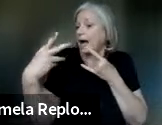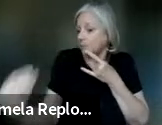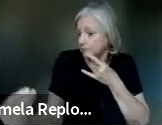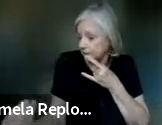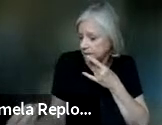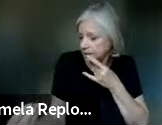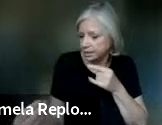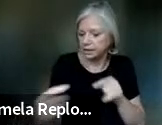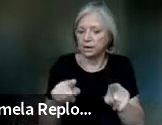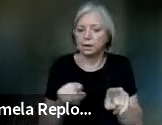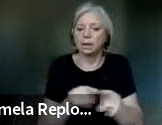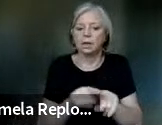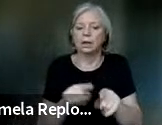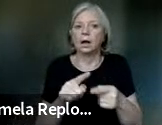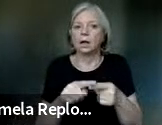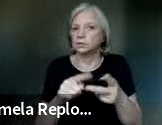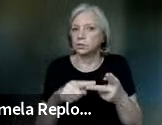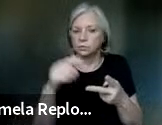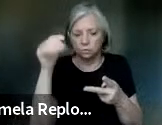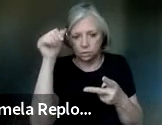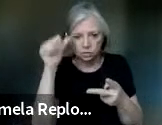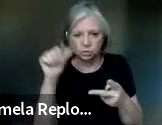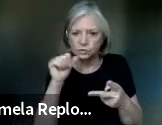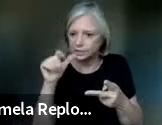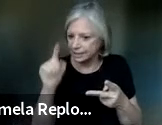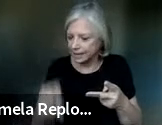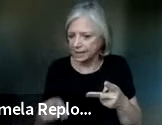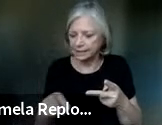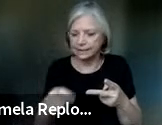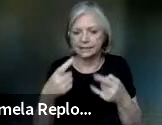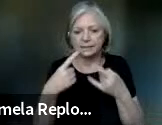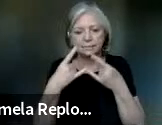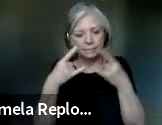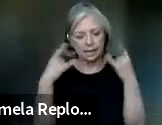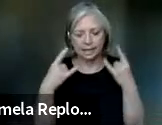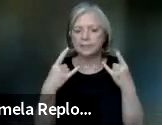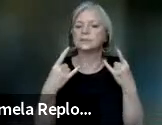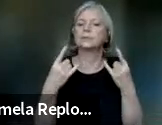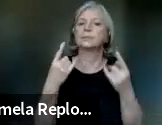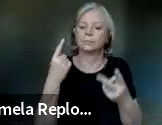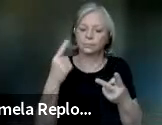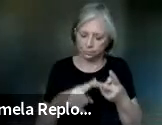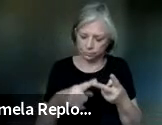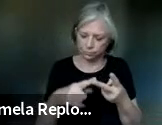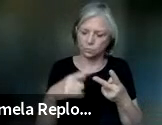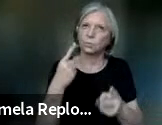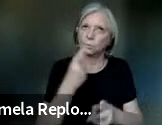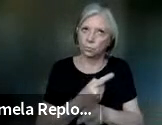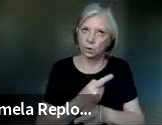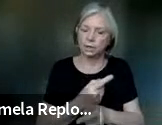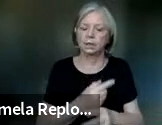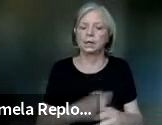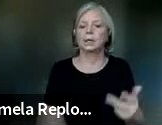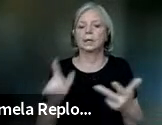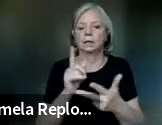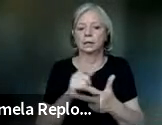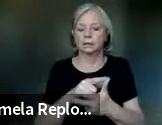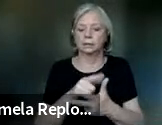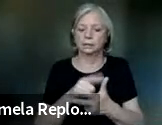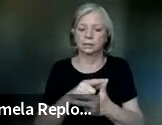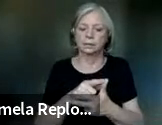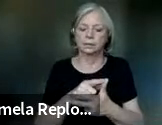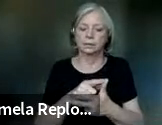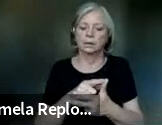to either? I think that's already been answered with the previous previous comments and questions from our